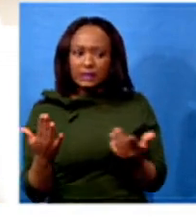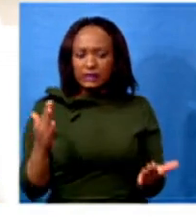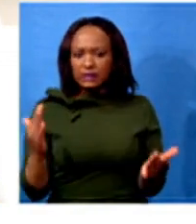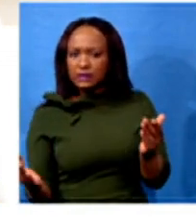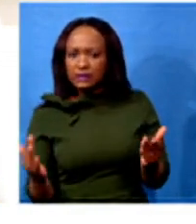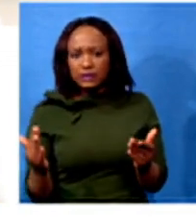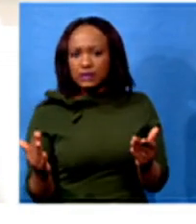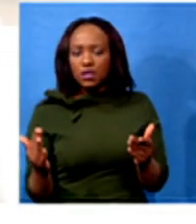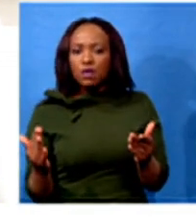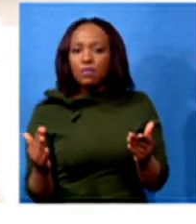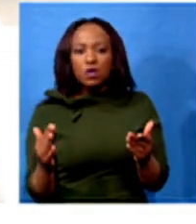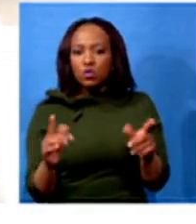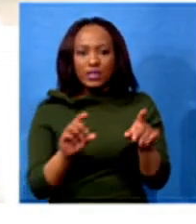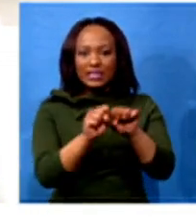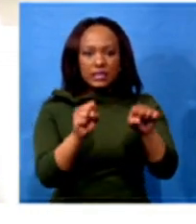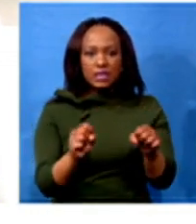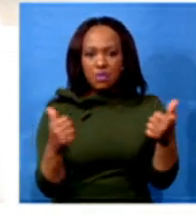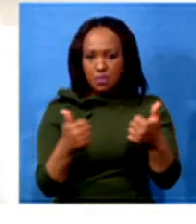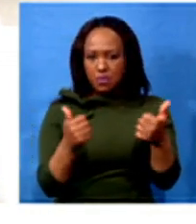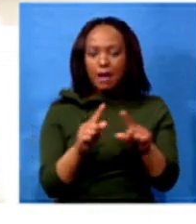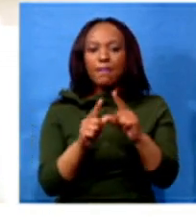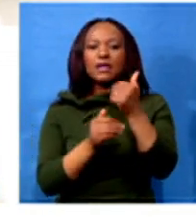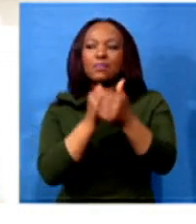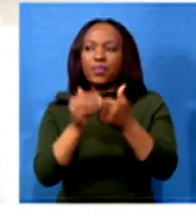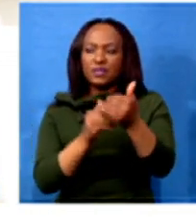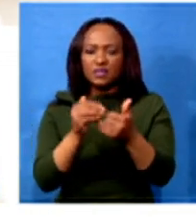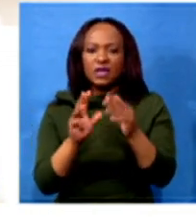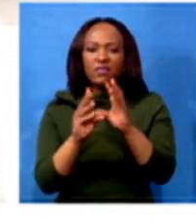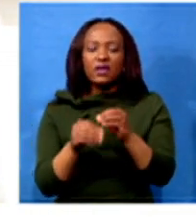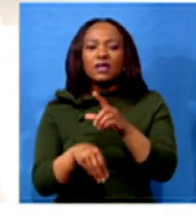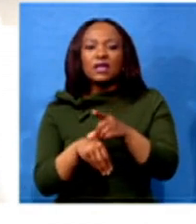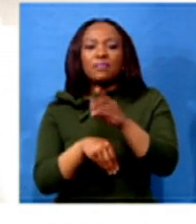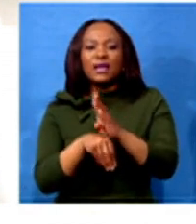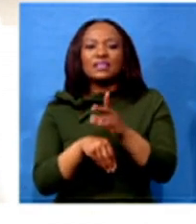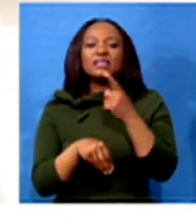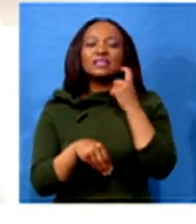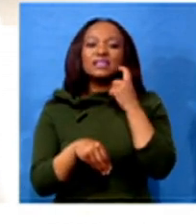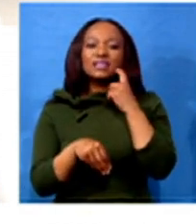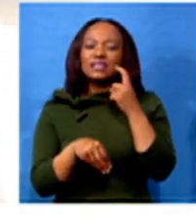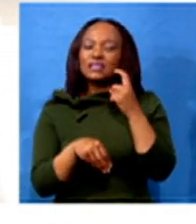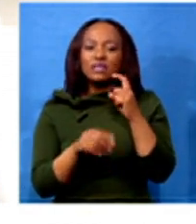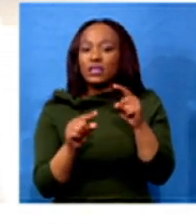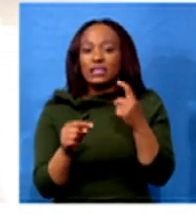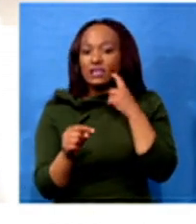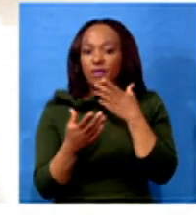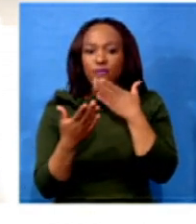much on the systems. It's just in terms of the process and the database that we're using, that we can't not